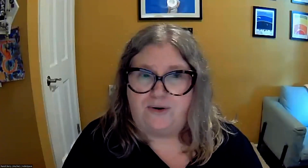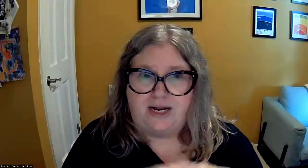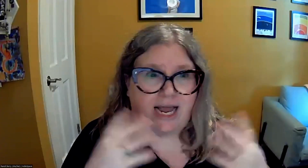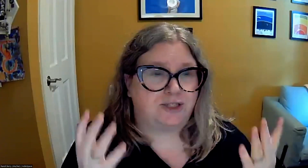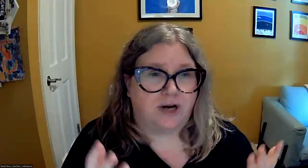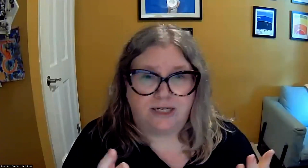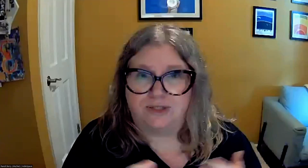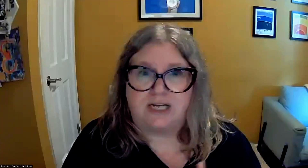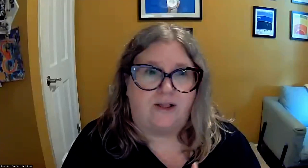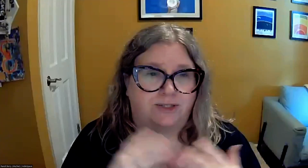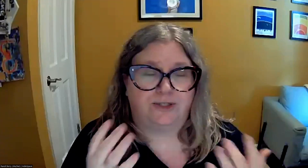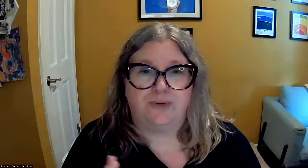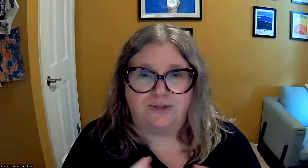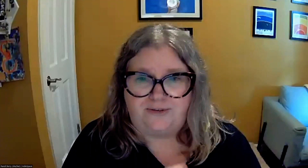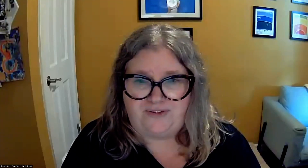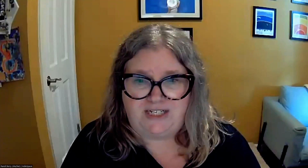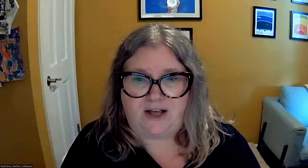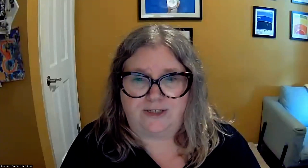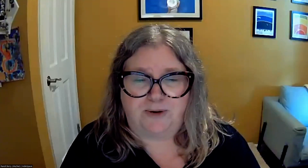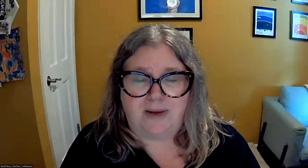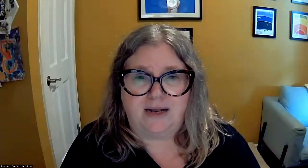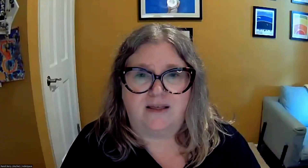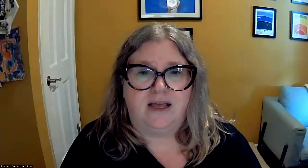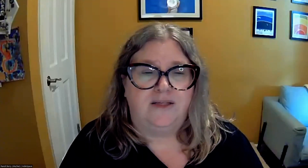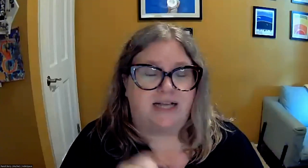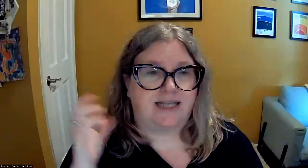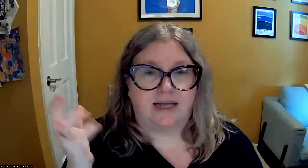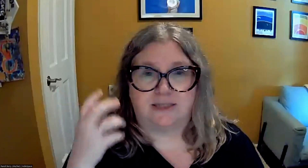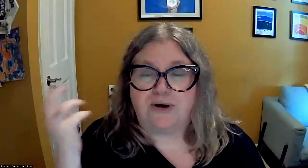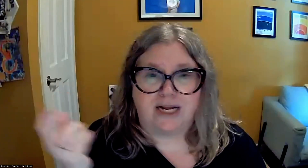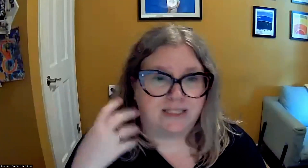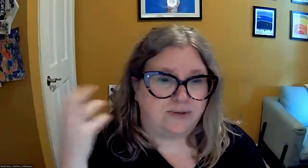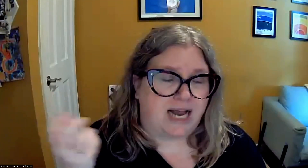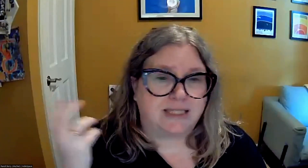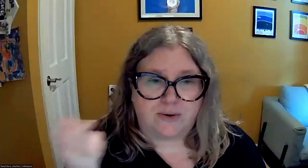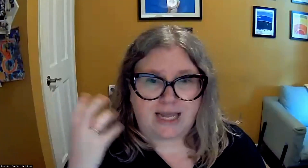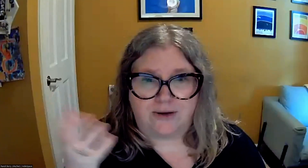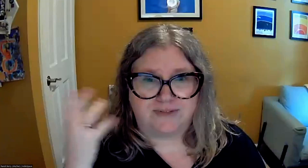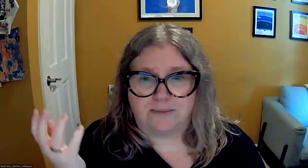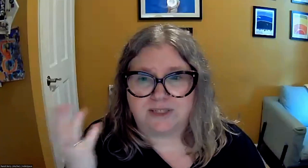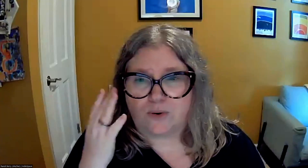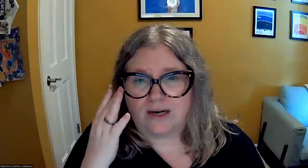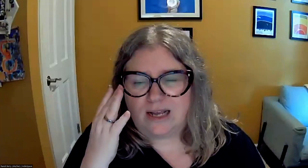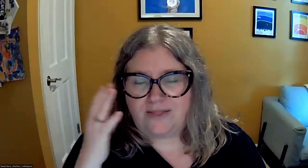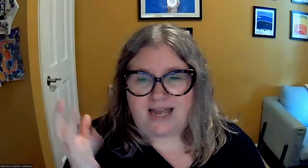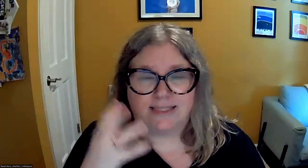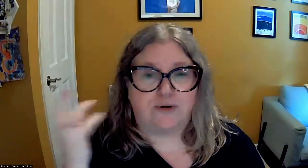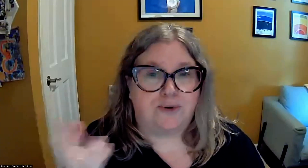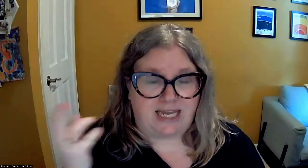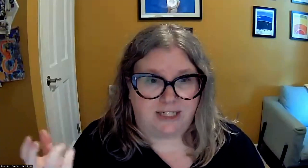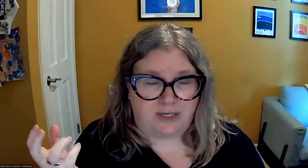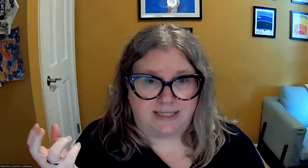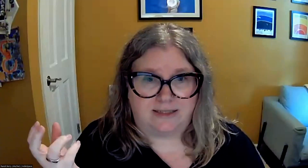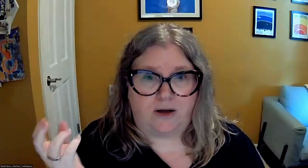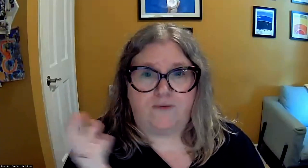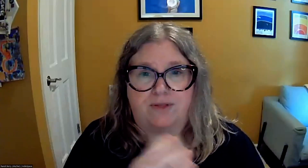savings component, an extra $100 or $250 per month that gets put into an escrow account of some sort that is